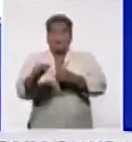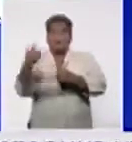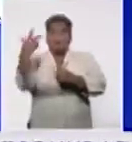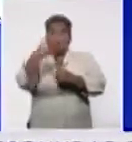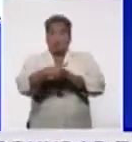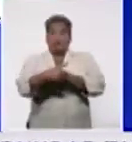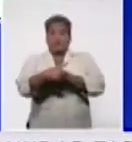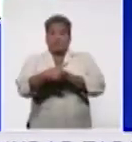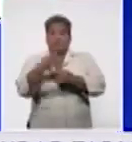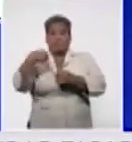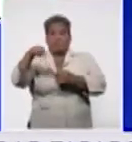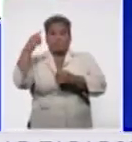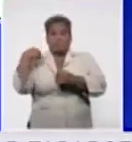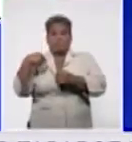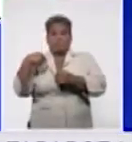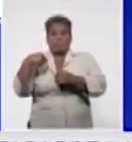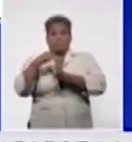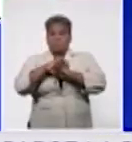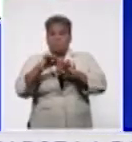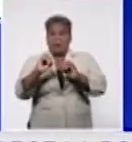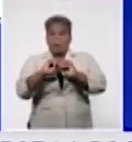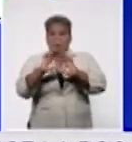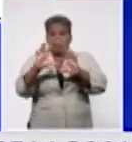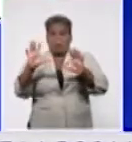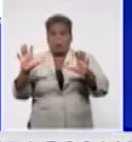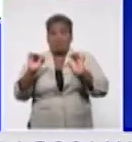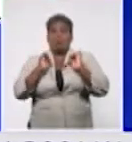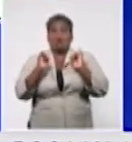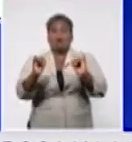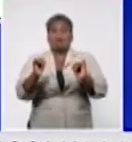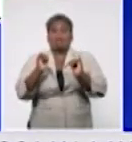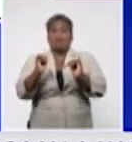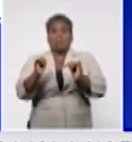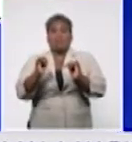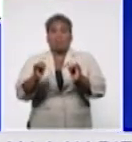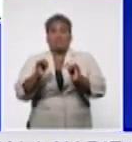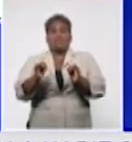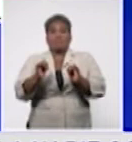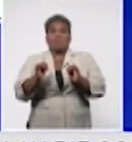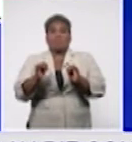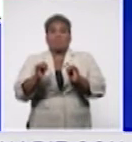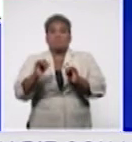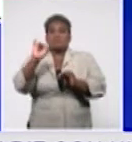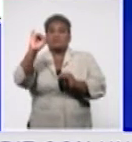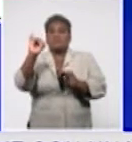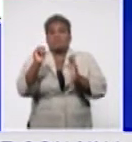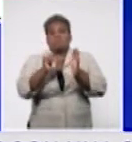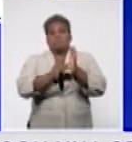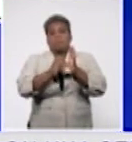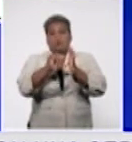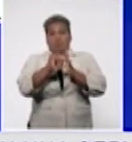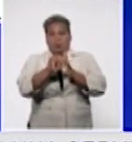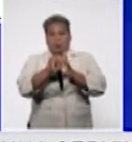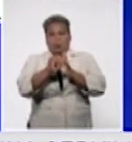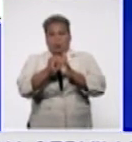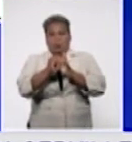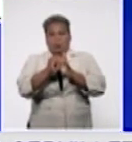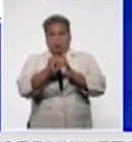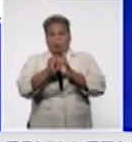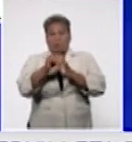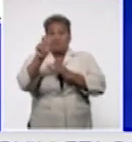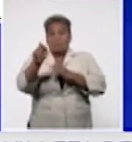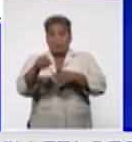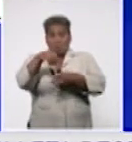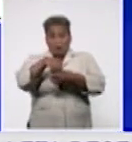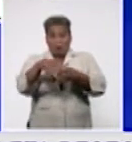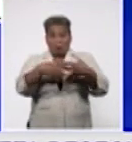5,997,163 infections up to yesterday. However, the latest information confirms 6 million infections already and